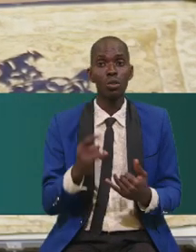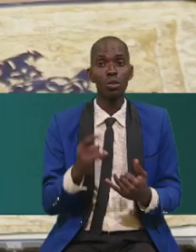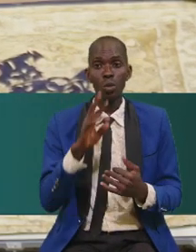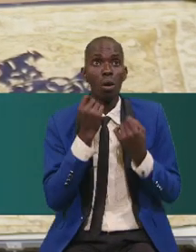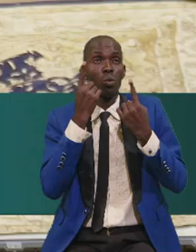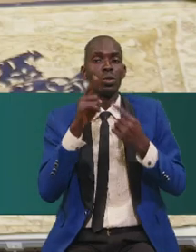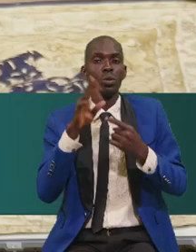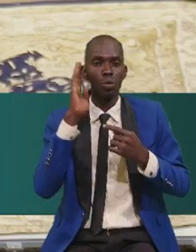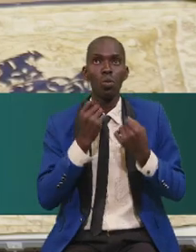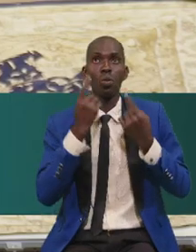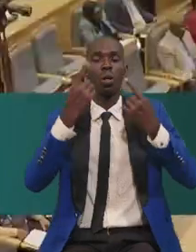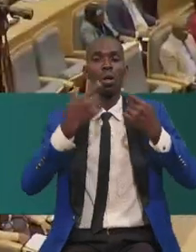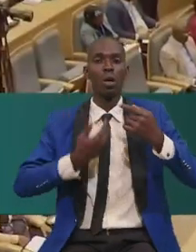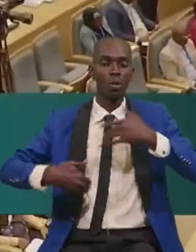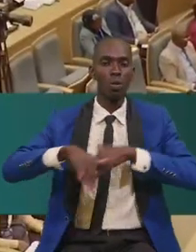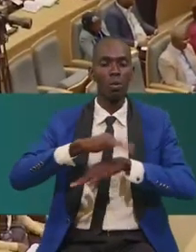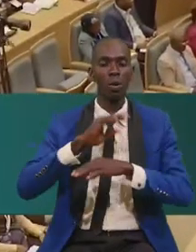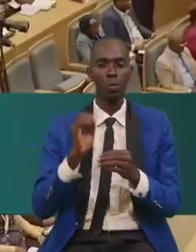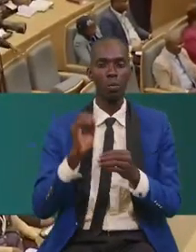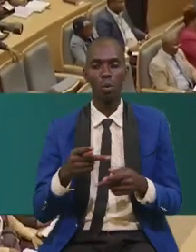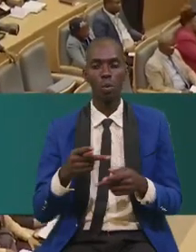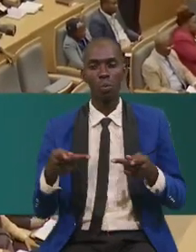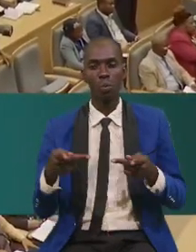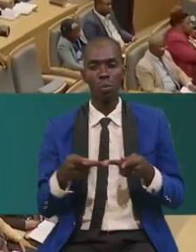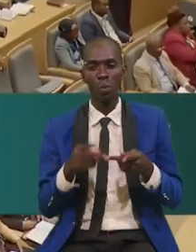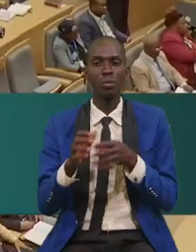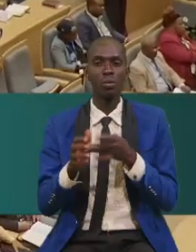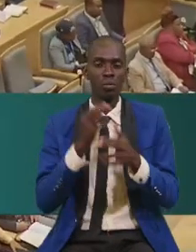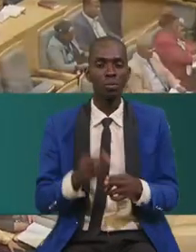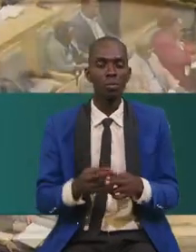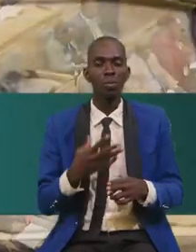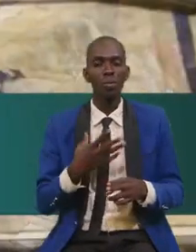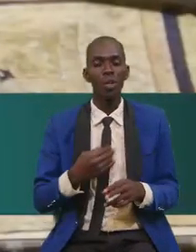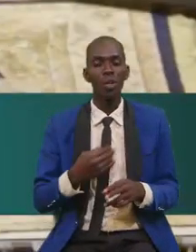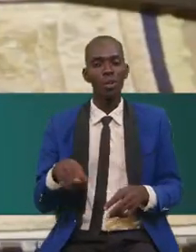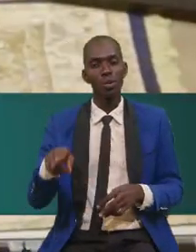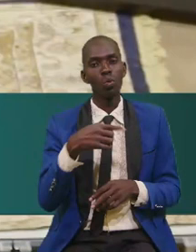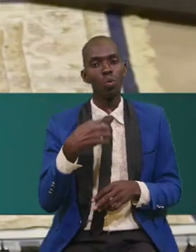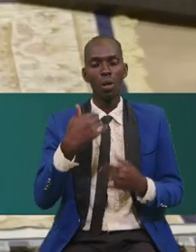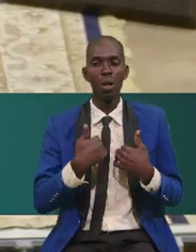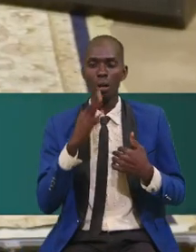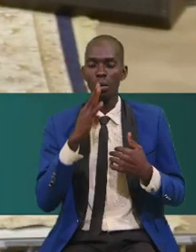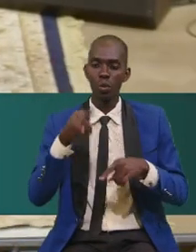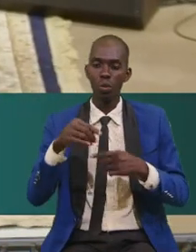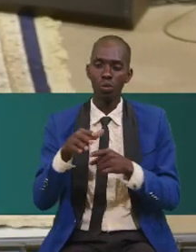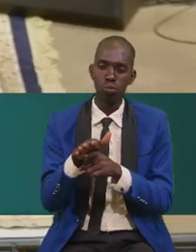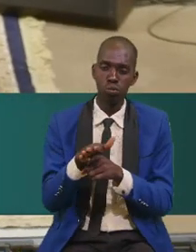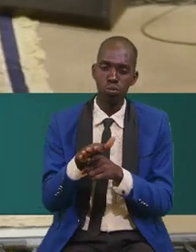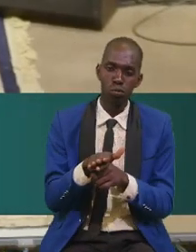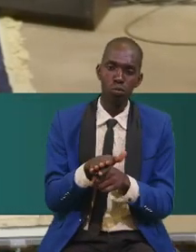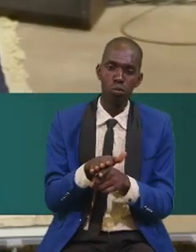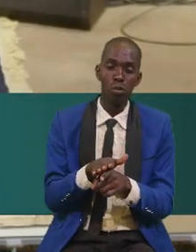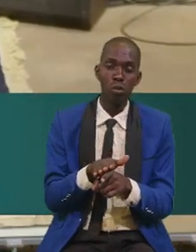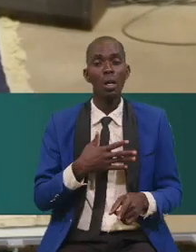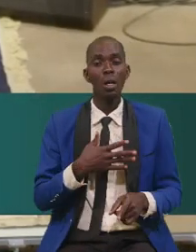ground in Jesus' name. And those of us who have been going slowly and gradually, and now you say,